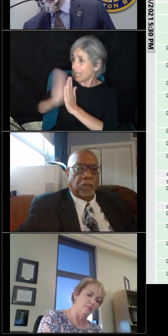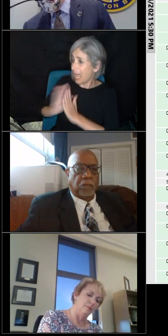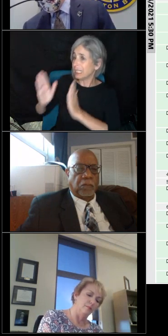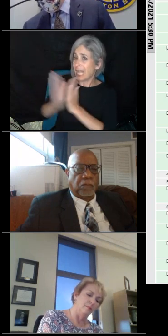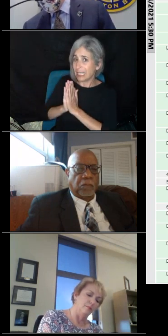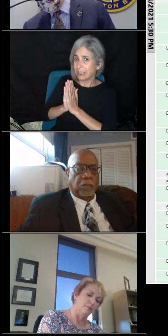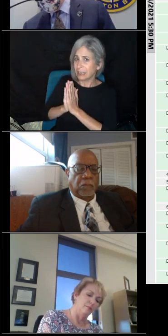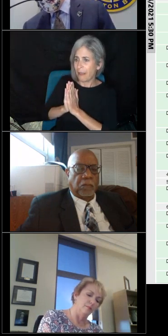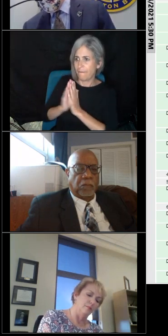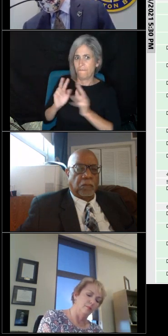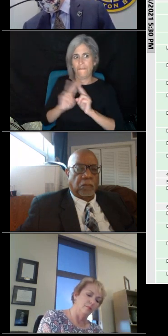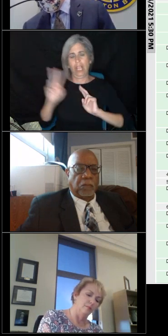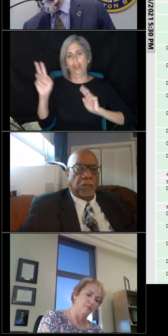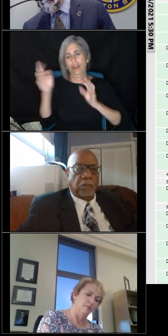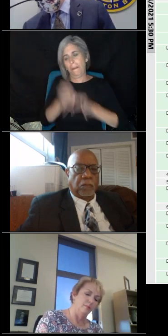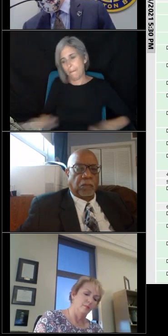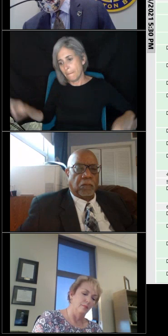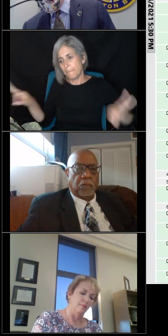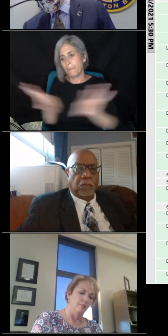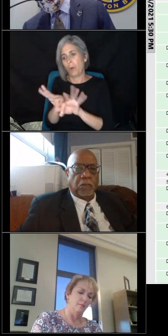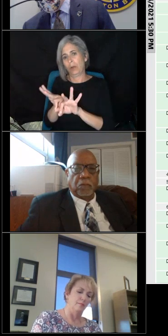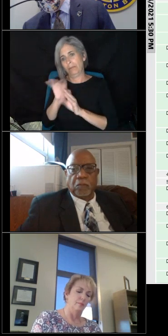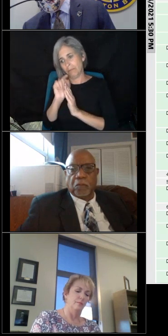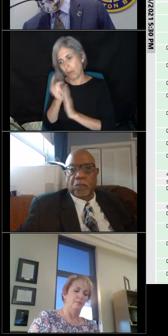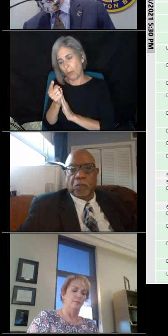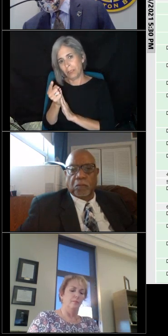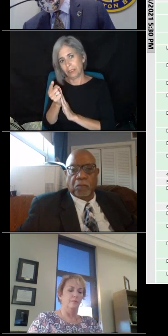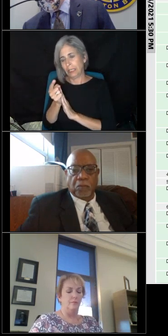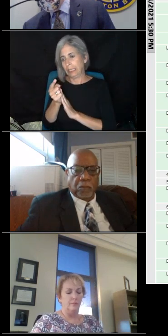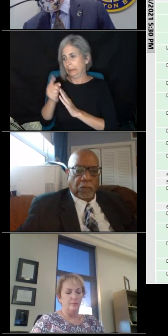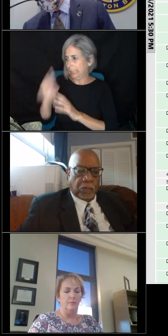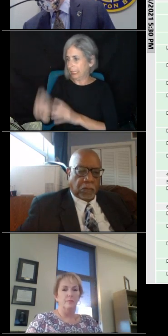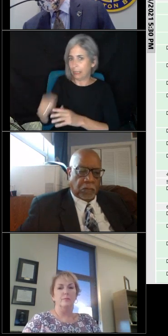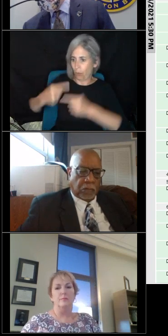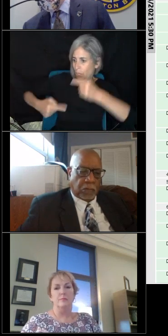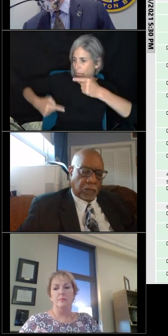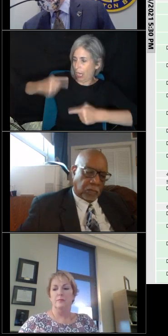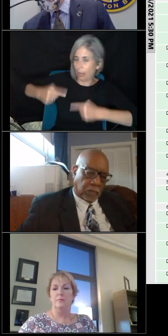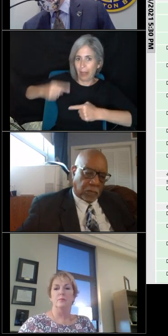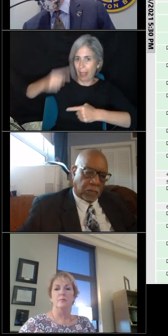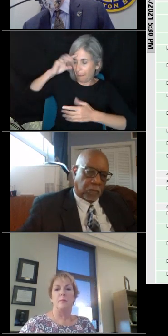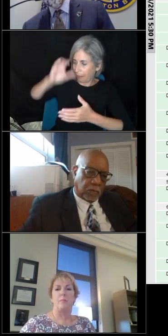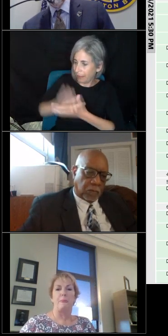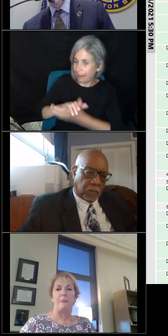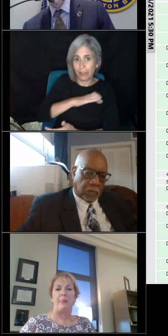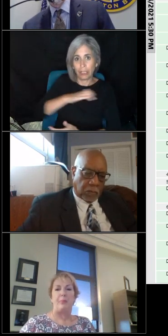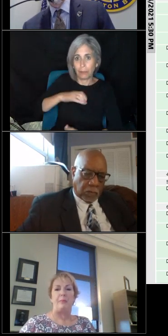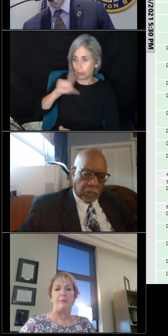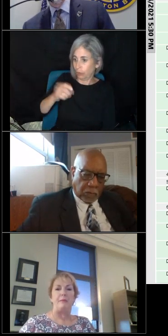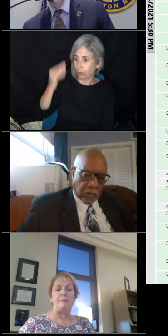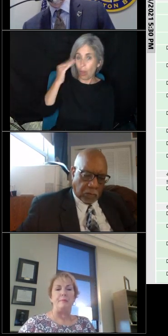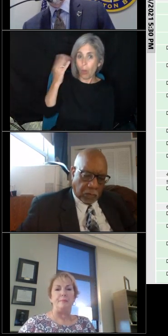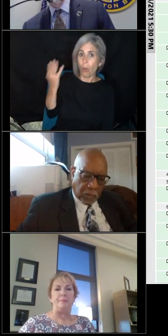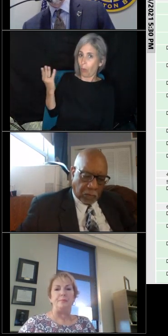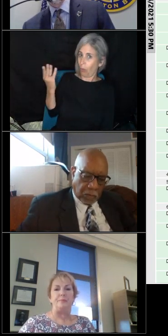extremely critical moments that were necessary for an argument and information I believe the commission should have known about.